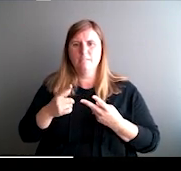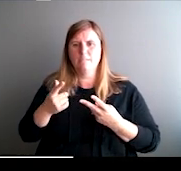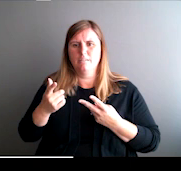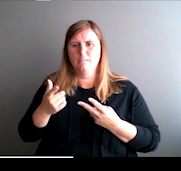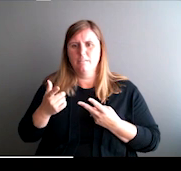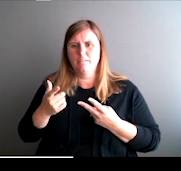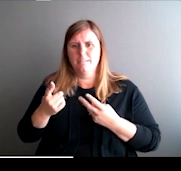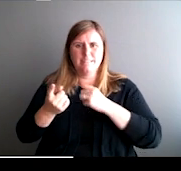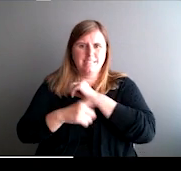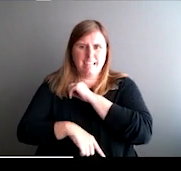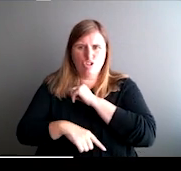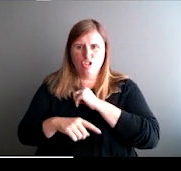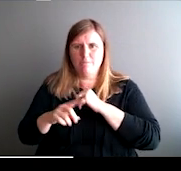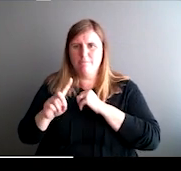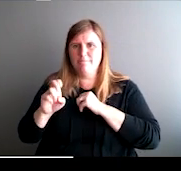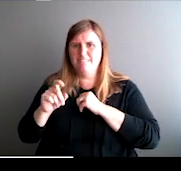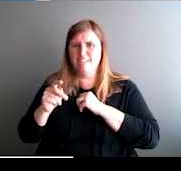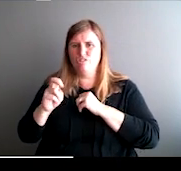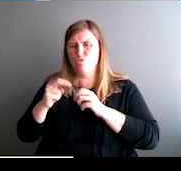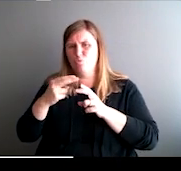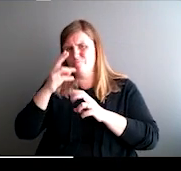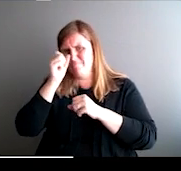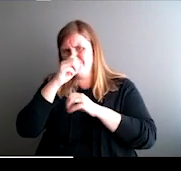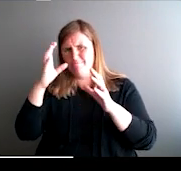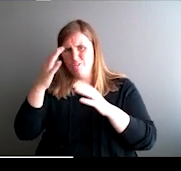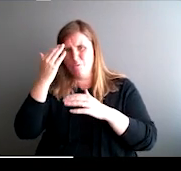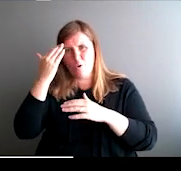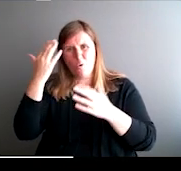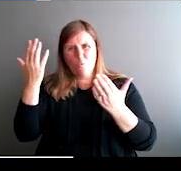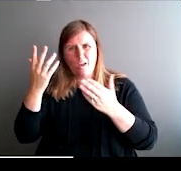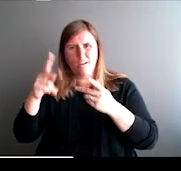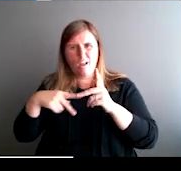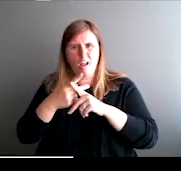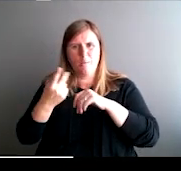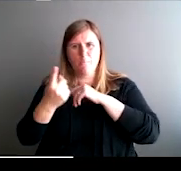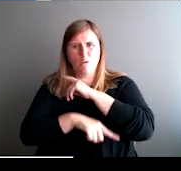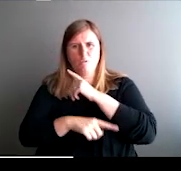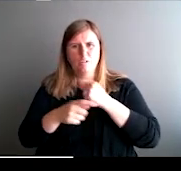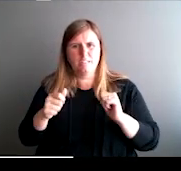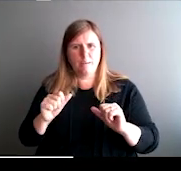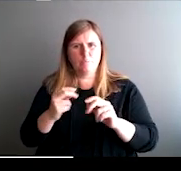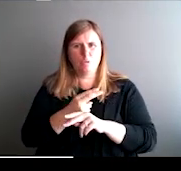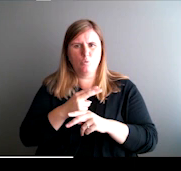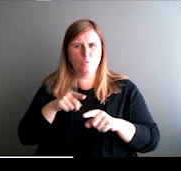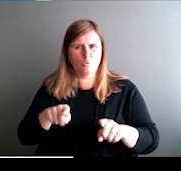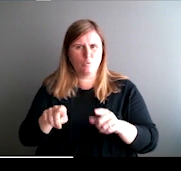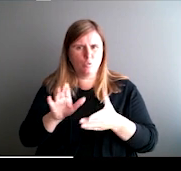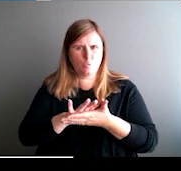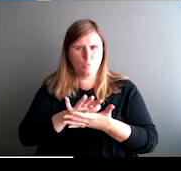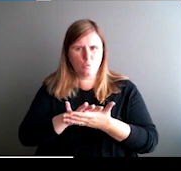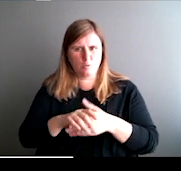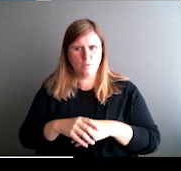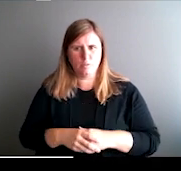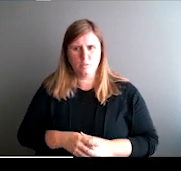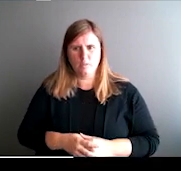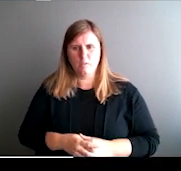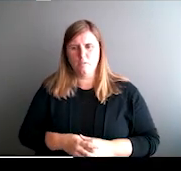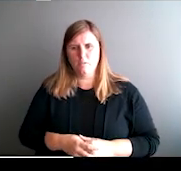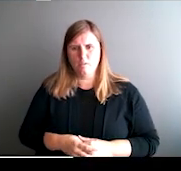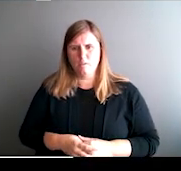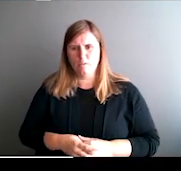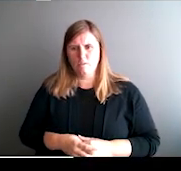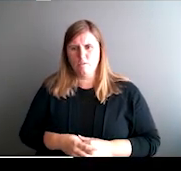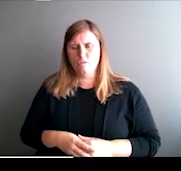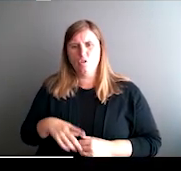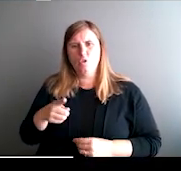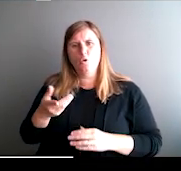any detention, you can use your imagination. You know what sort of punishments are often attempted to be used in schools. You become